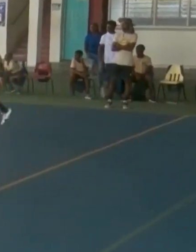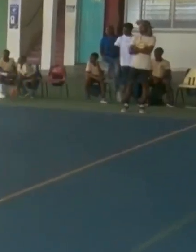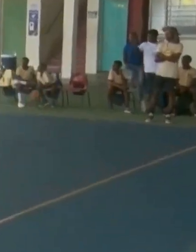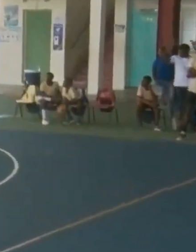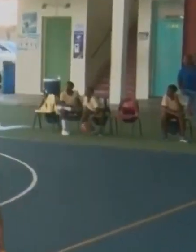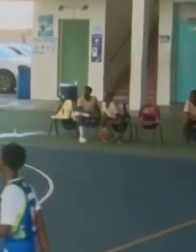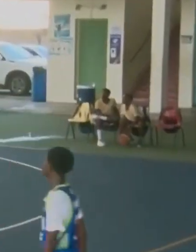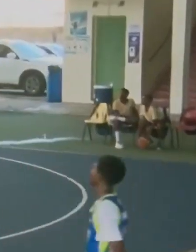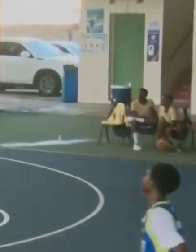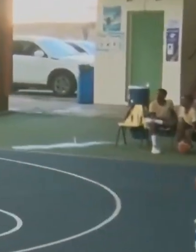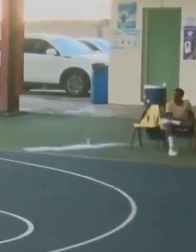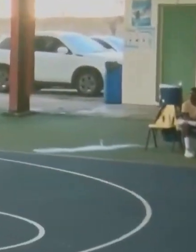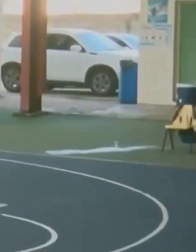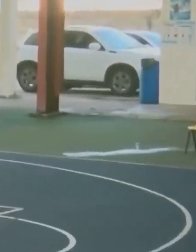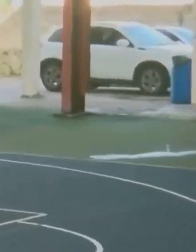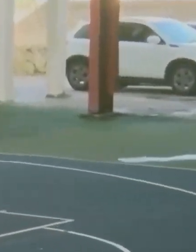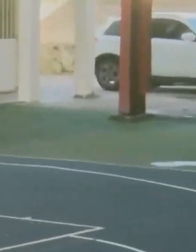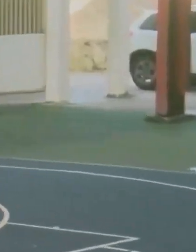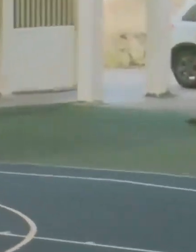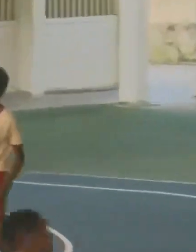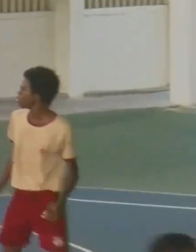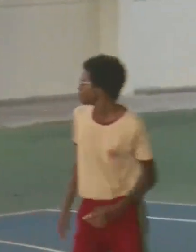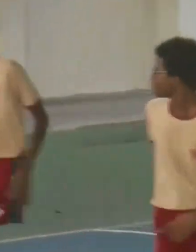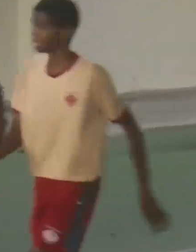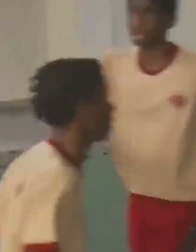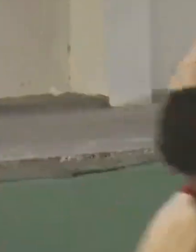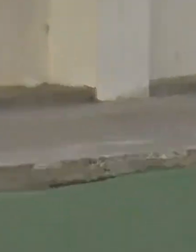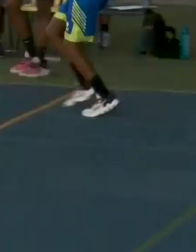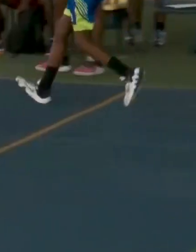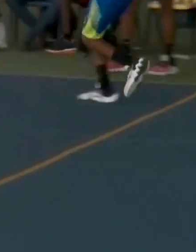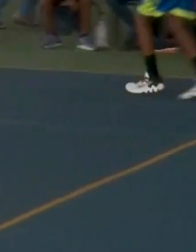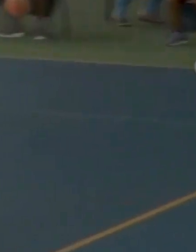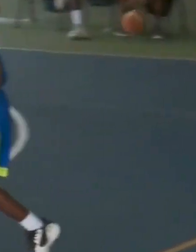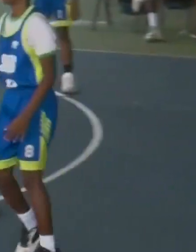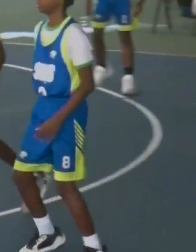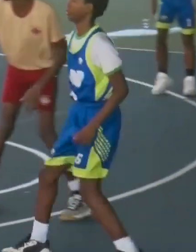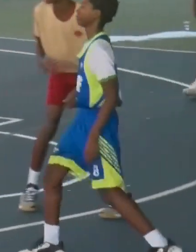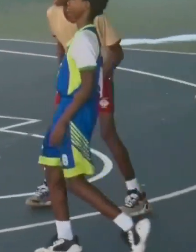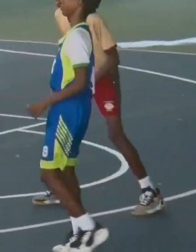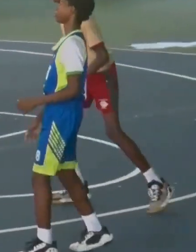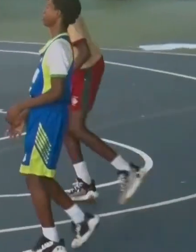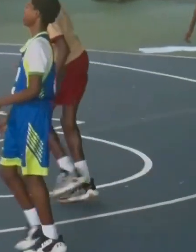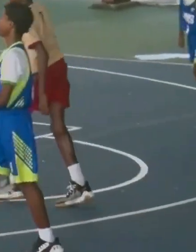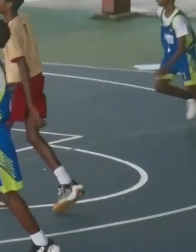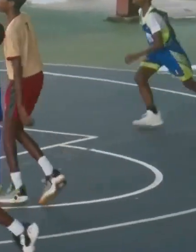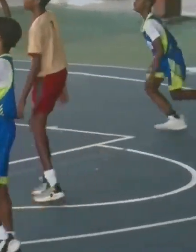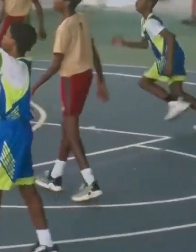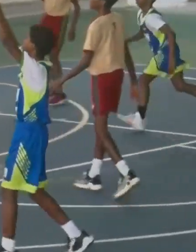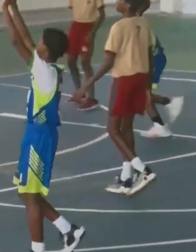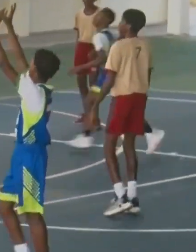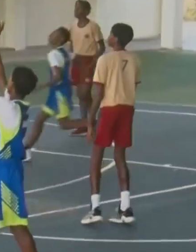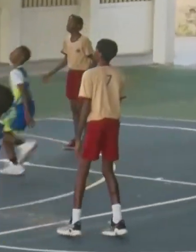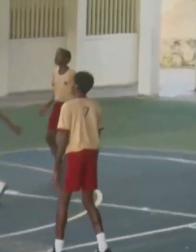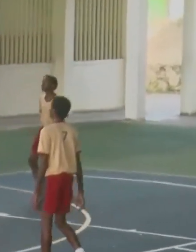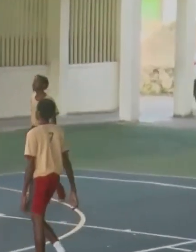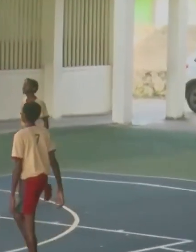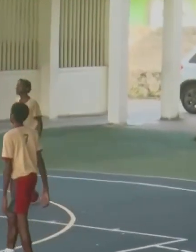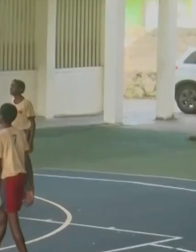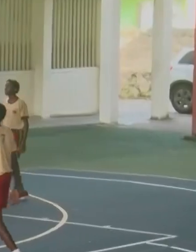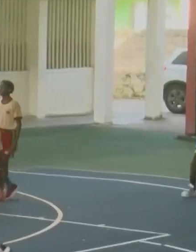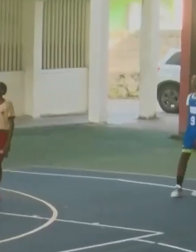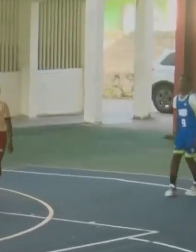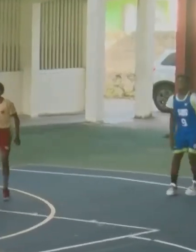break on with Motley Squires, easy layup. The dynamic duo making light work of a non-existent